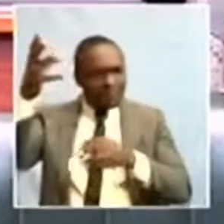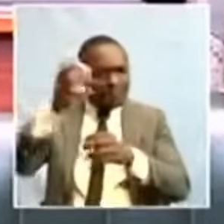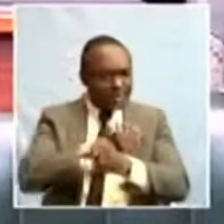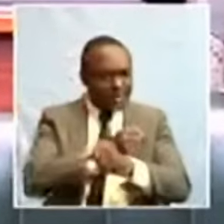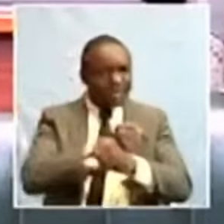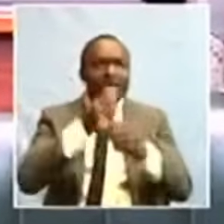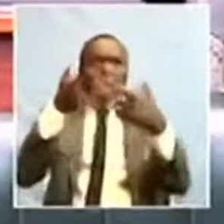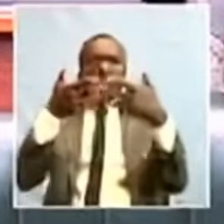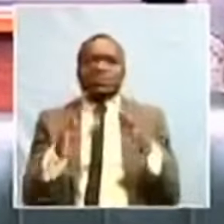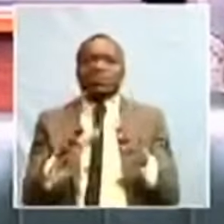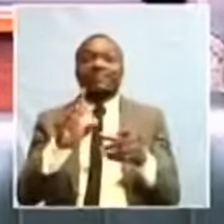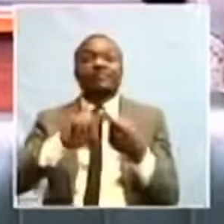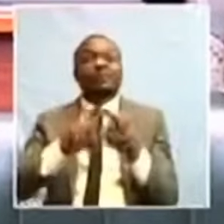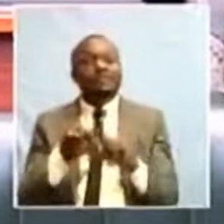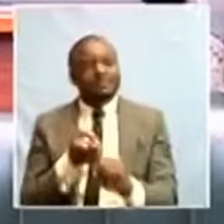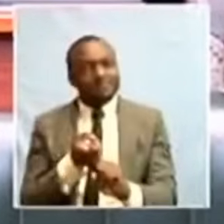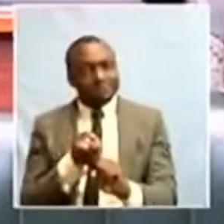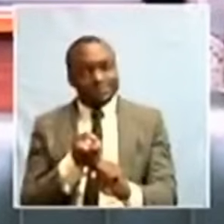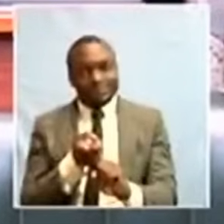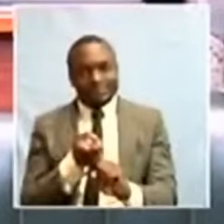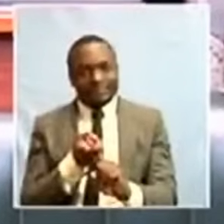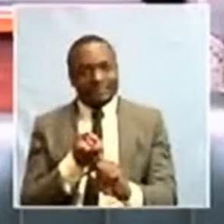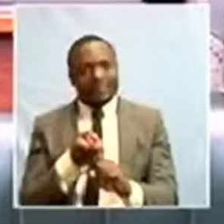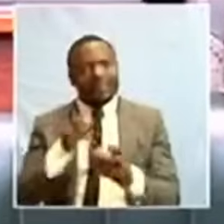losing, colleagues,